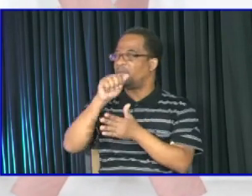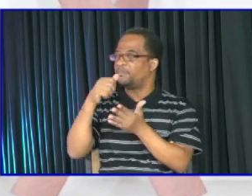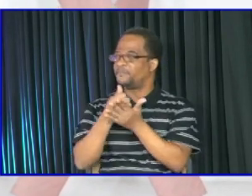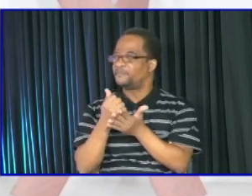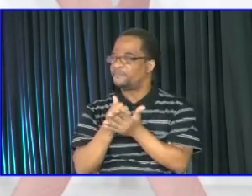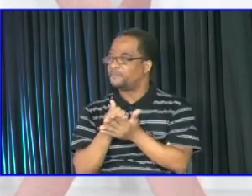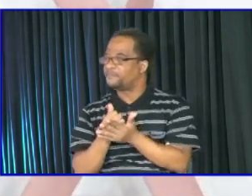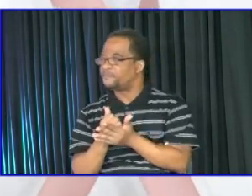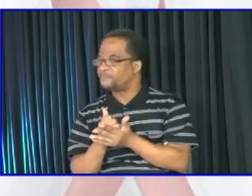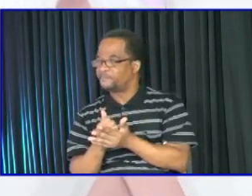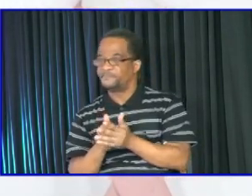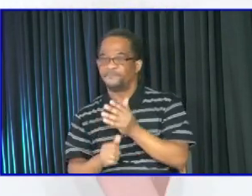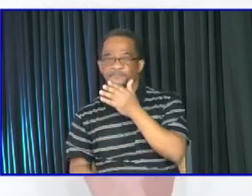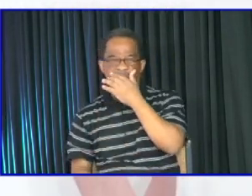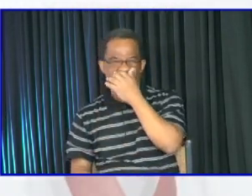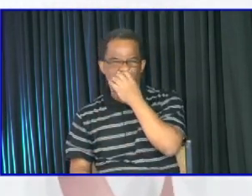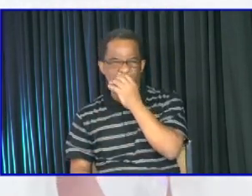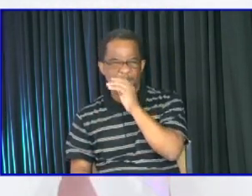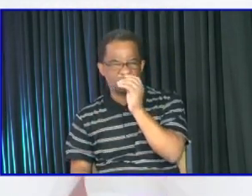amen.